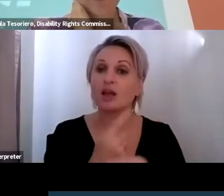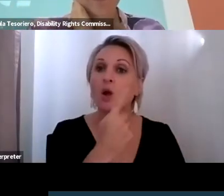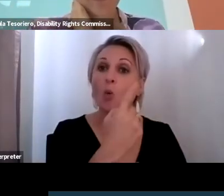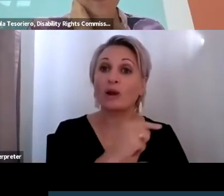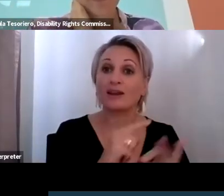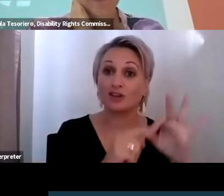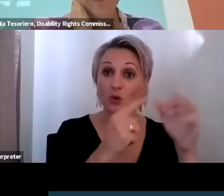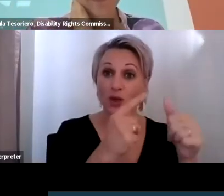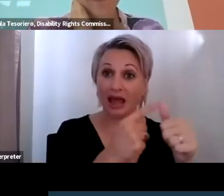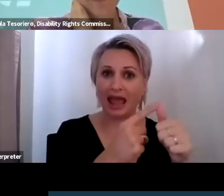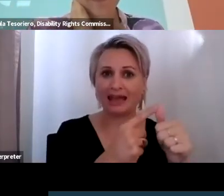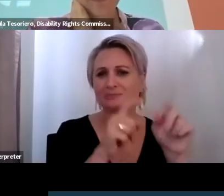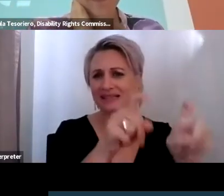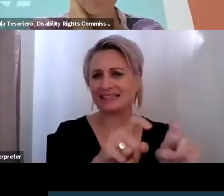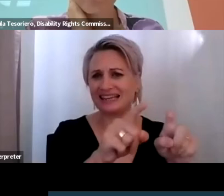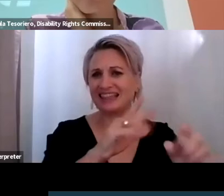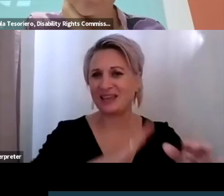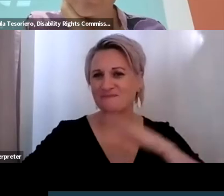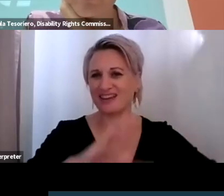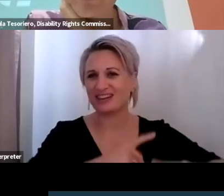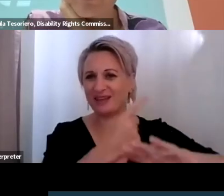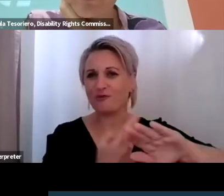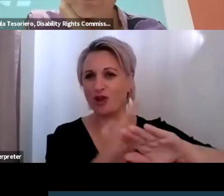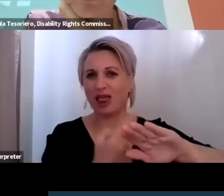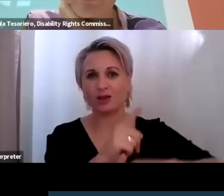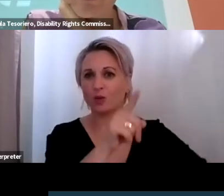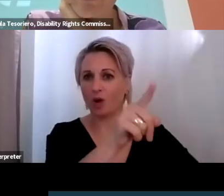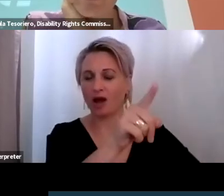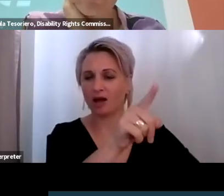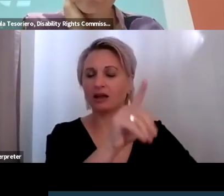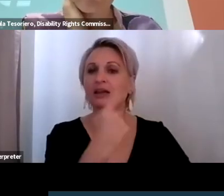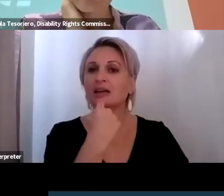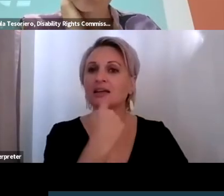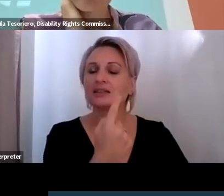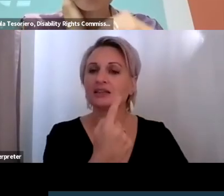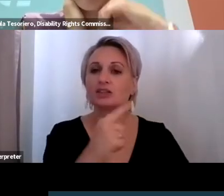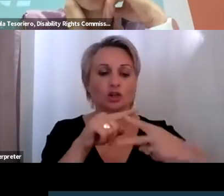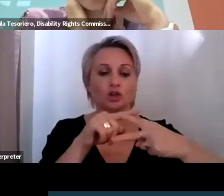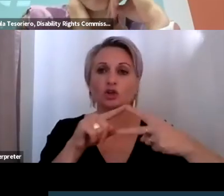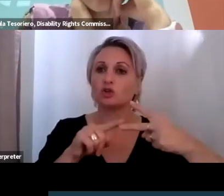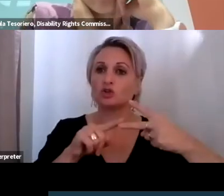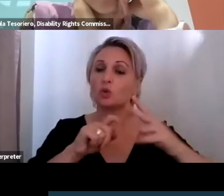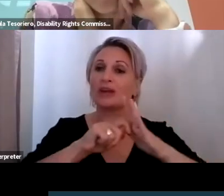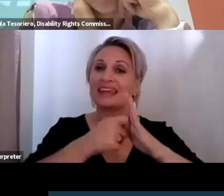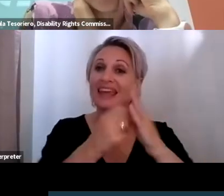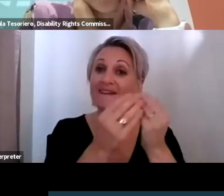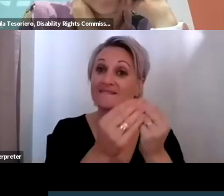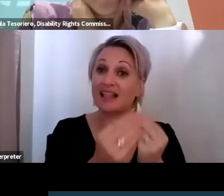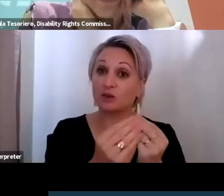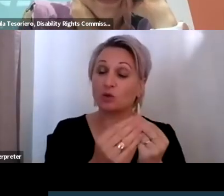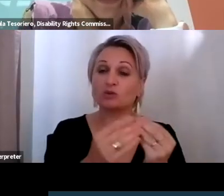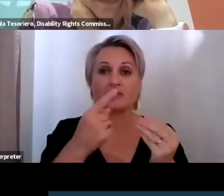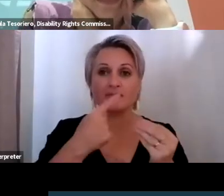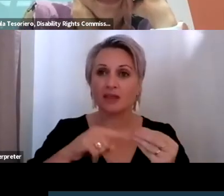sitting there patiently for a little while. What are the key values, or 2 key values, that you have lived by during